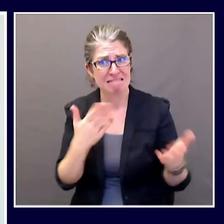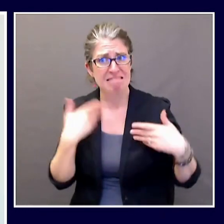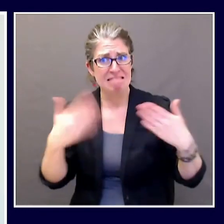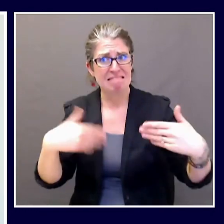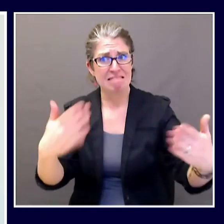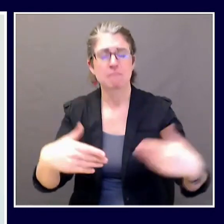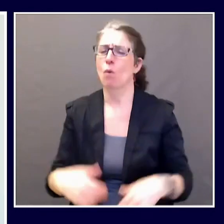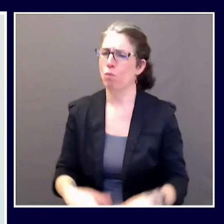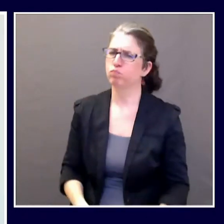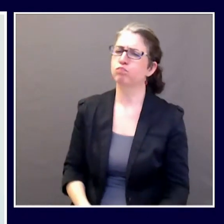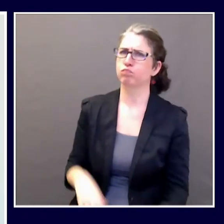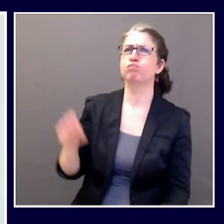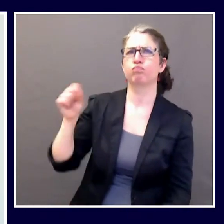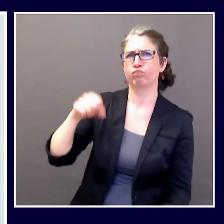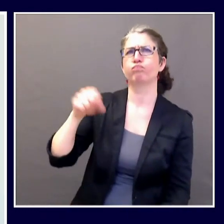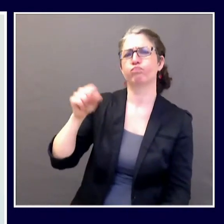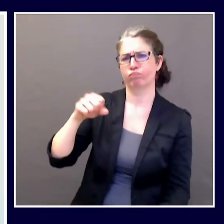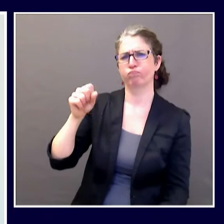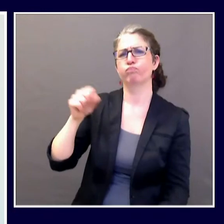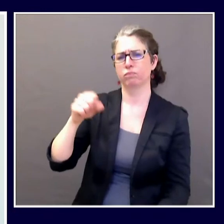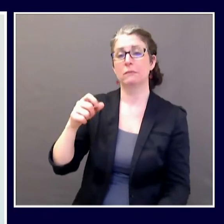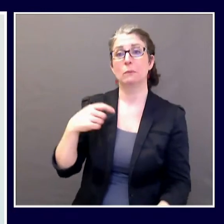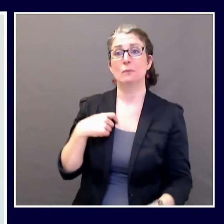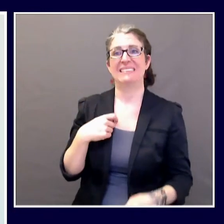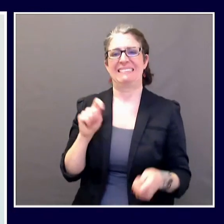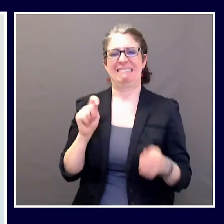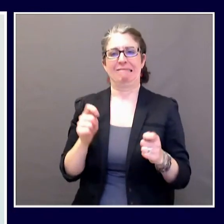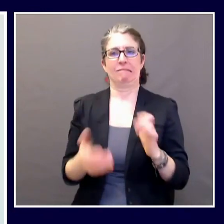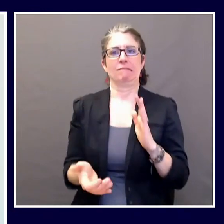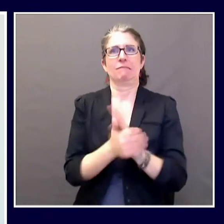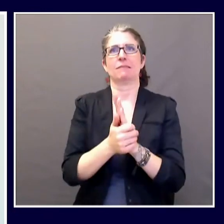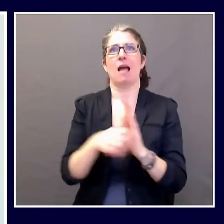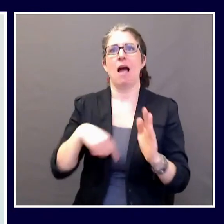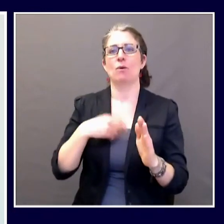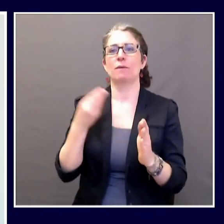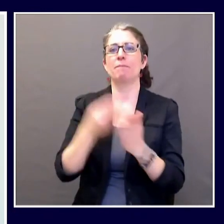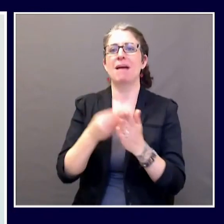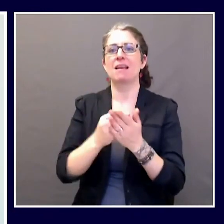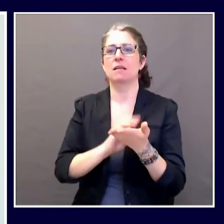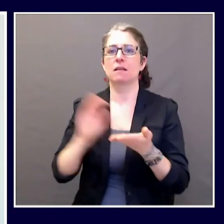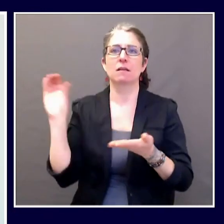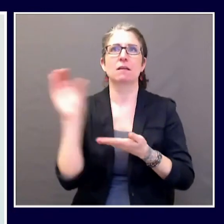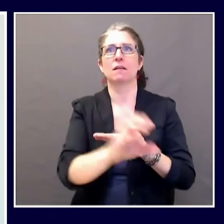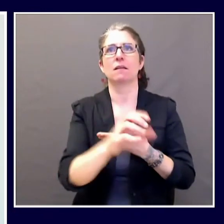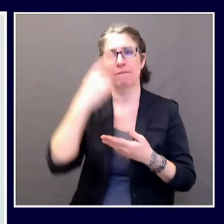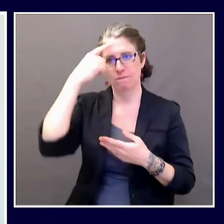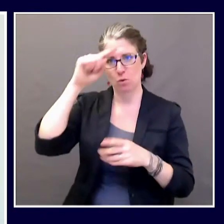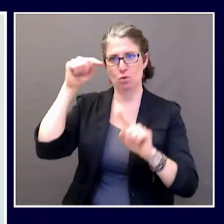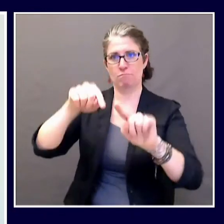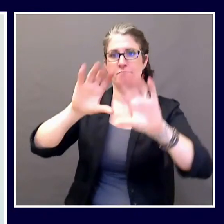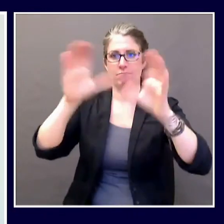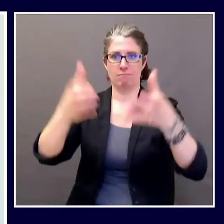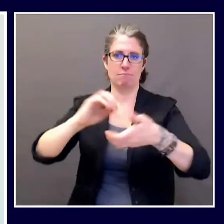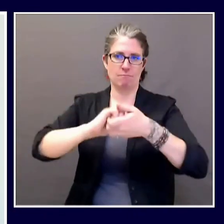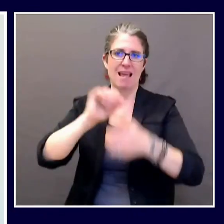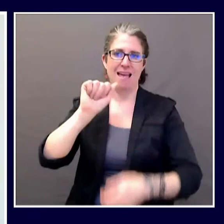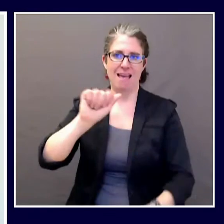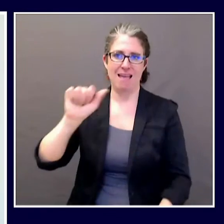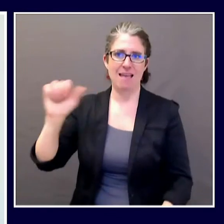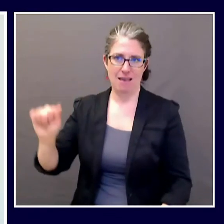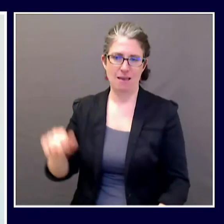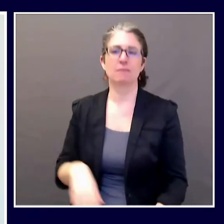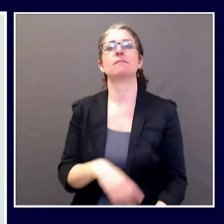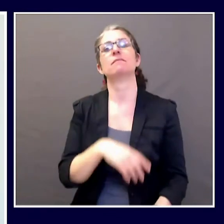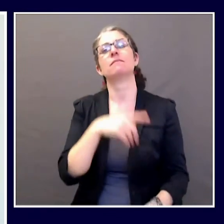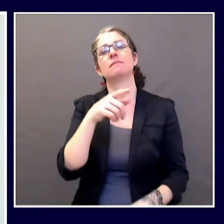on aging to do this work. We know that some of our healthcare providers, home health agencies, have also been able to bill the federal